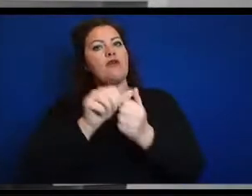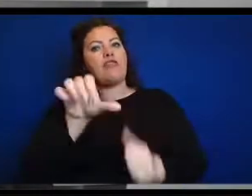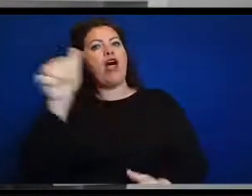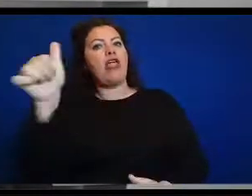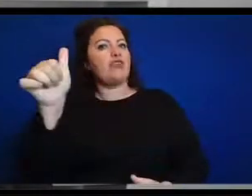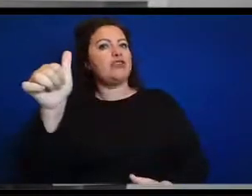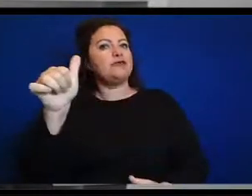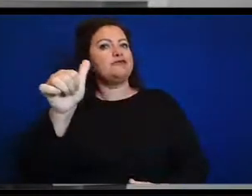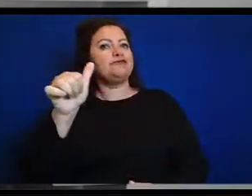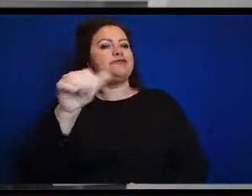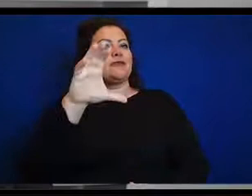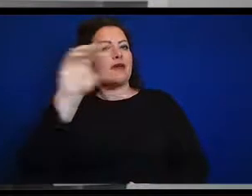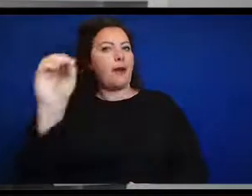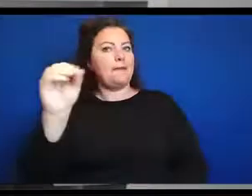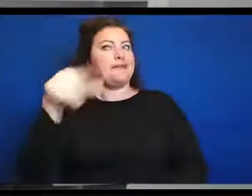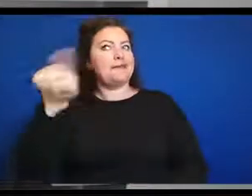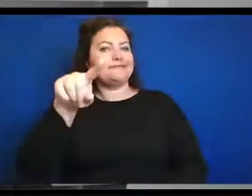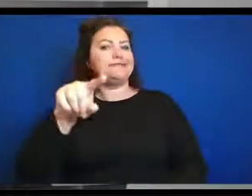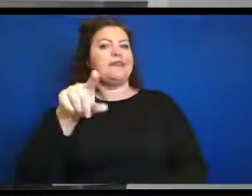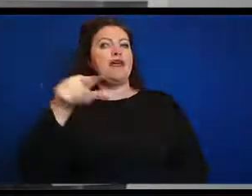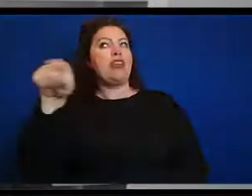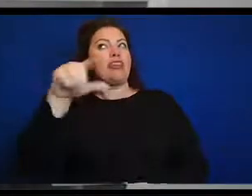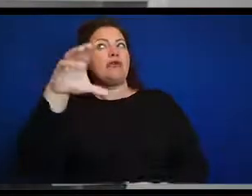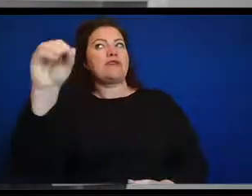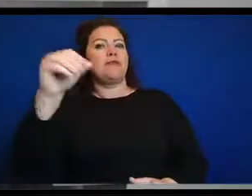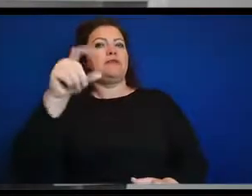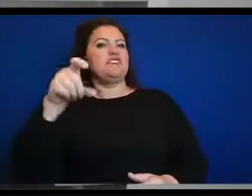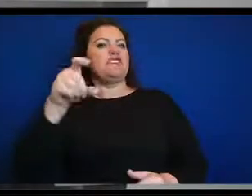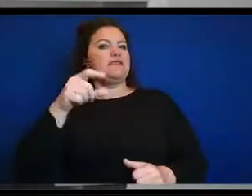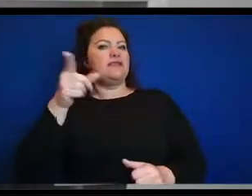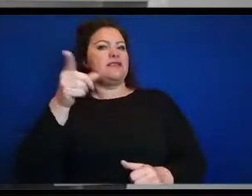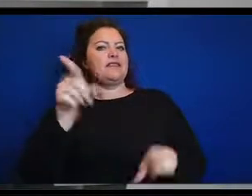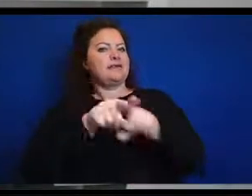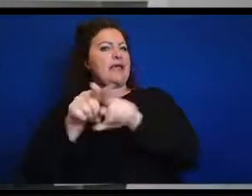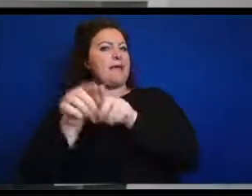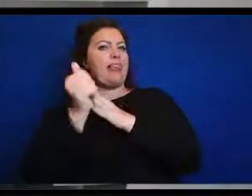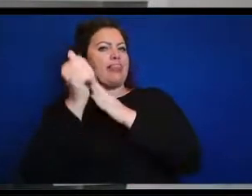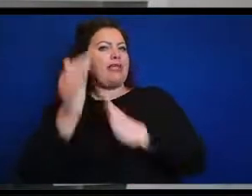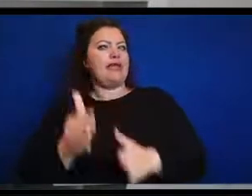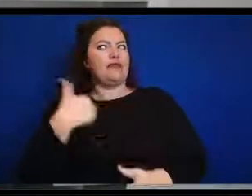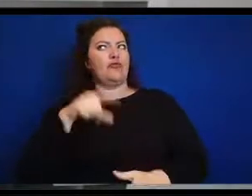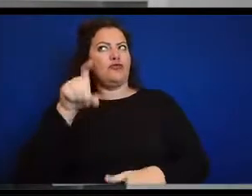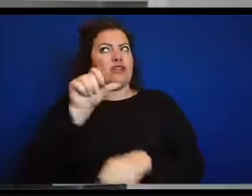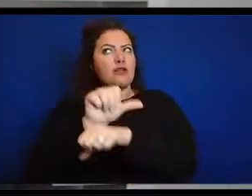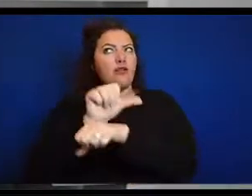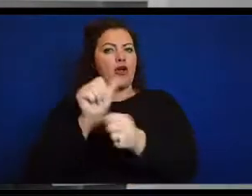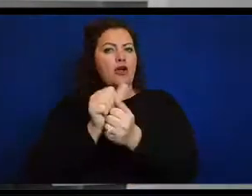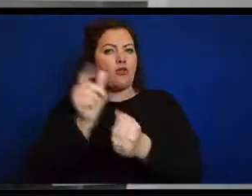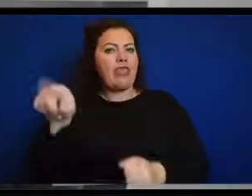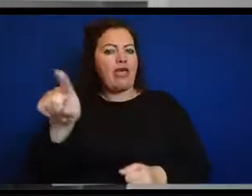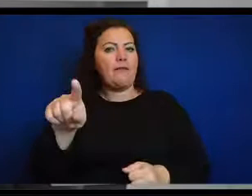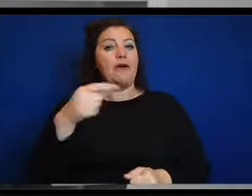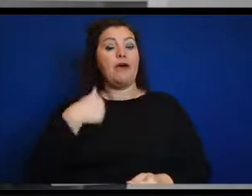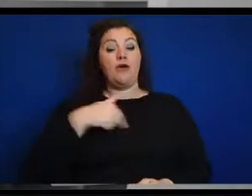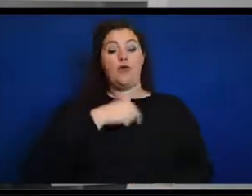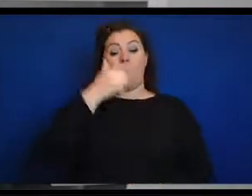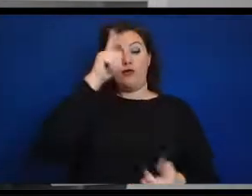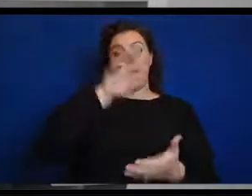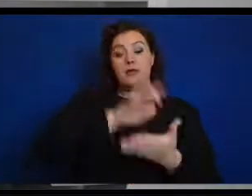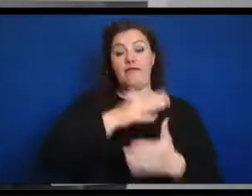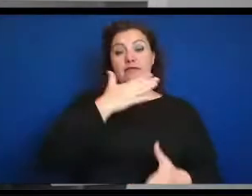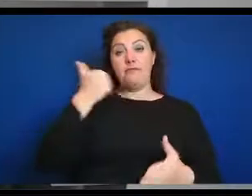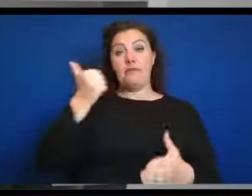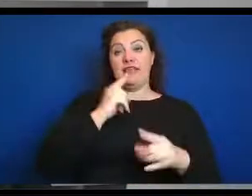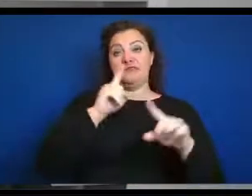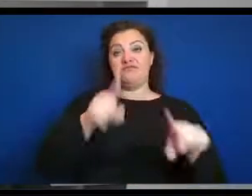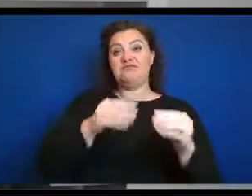we need to work with stakeholders who are leaders in this area. And we believe that the best solutions happen when you bring together a